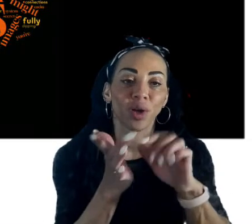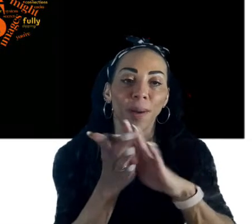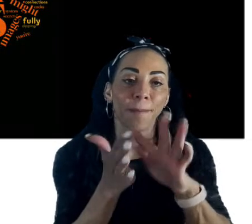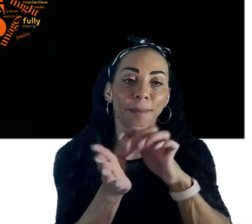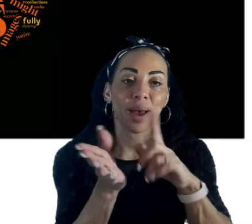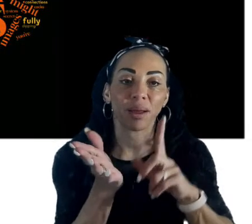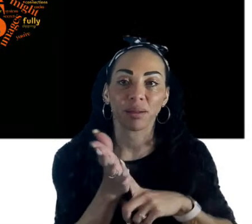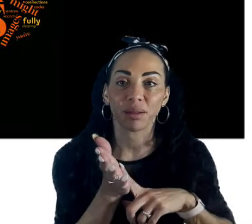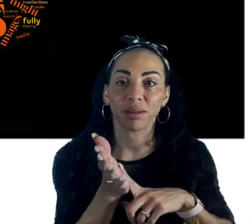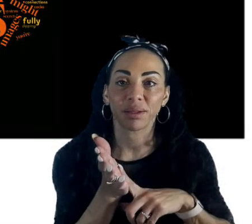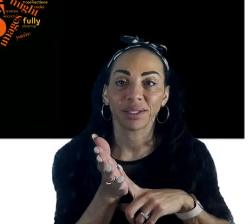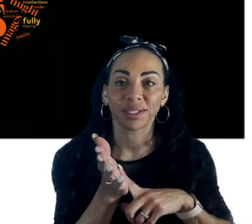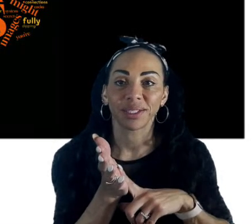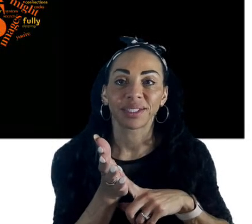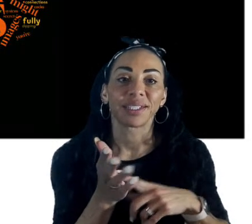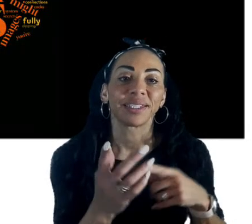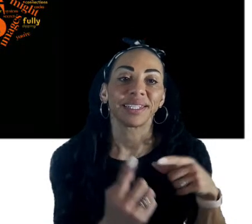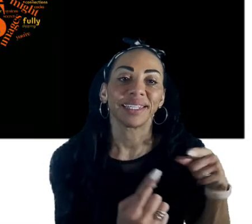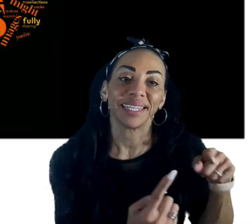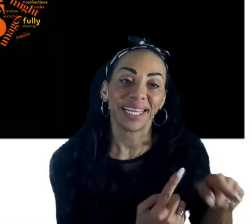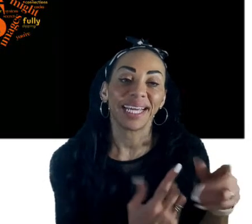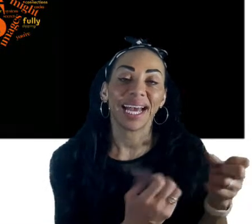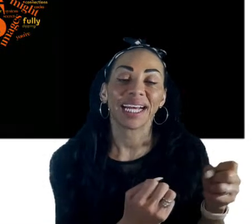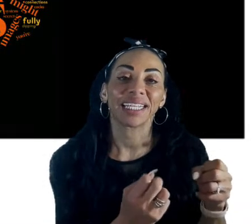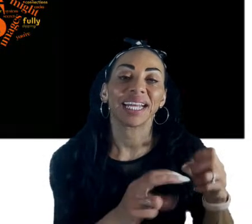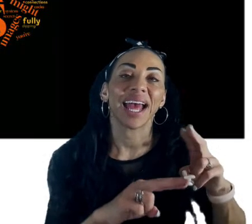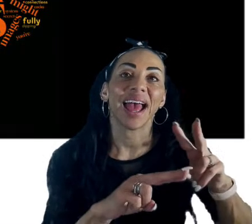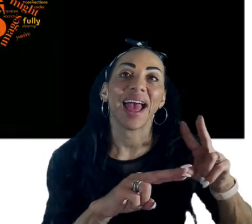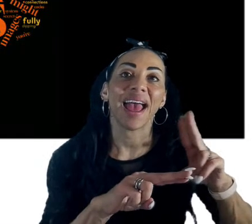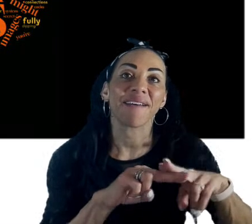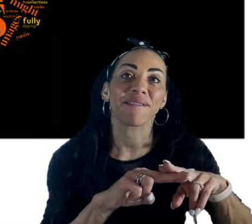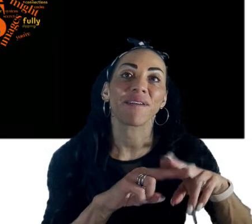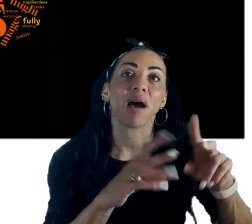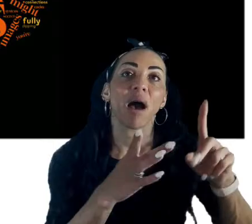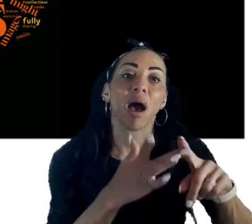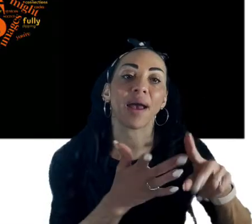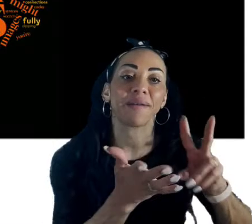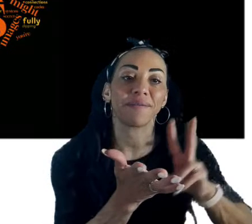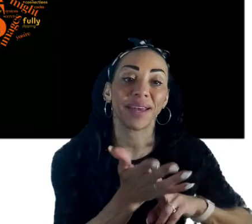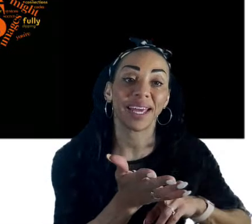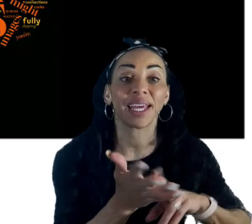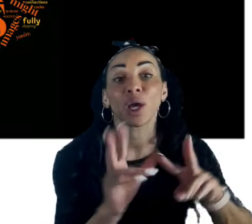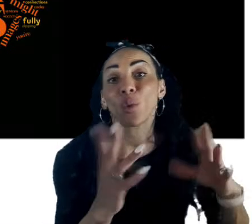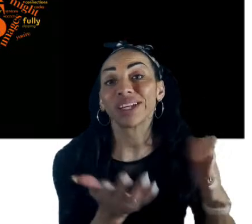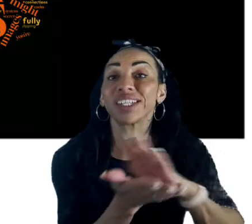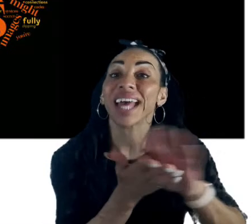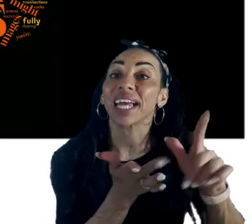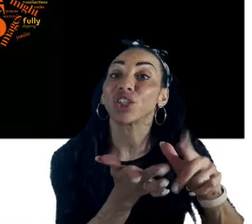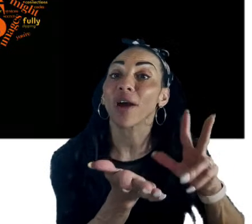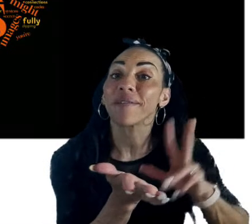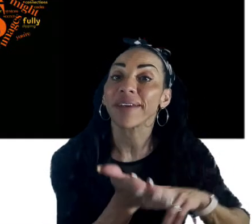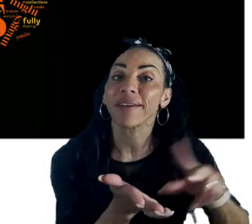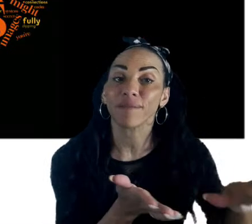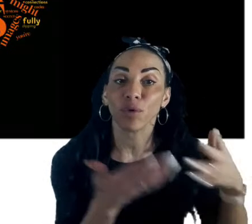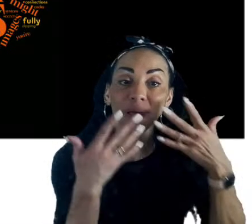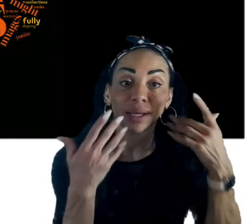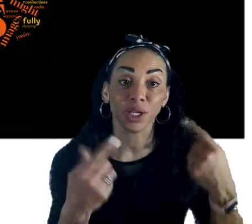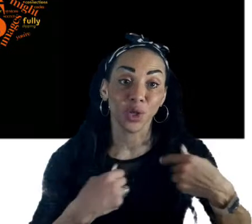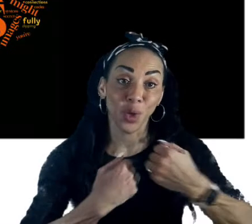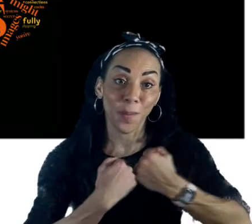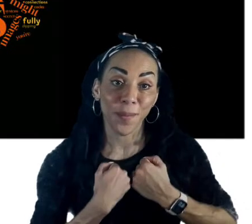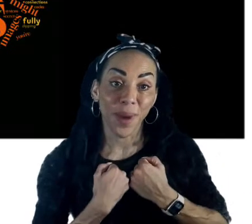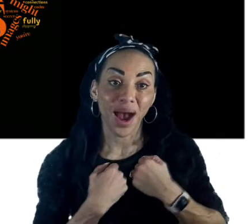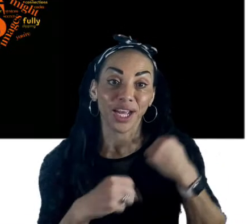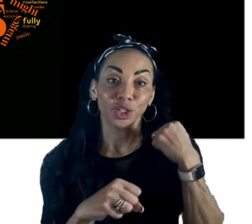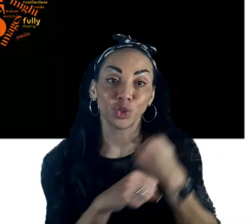FIV, which is HIV for cats. So ironically, my George Michael wasn't